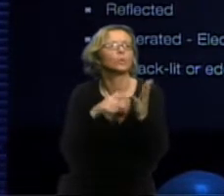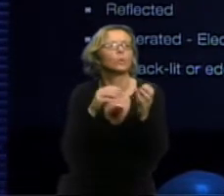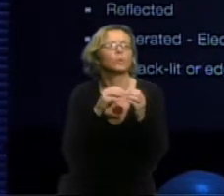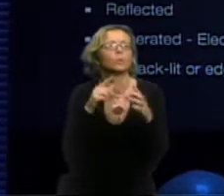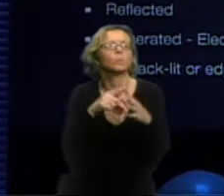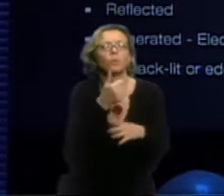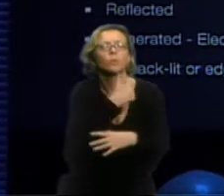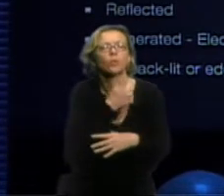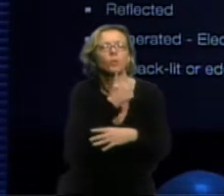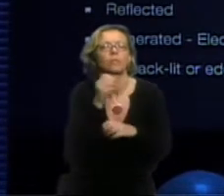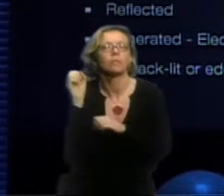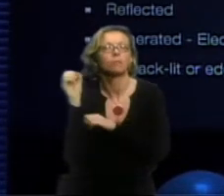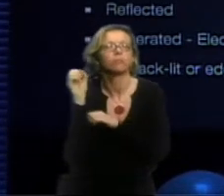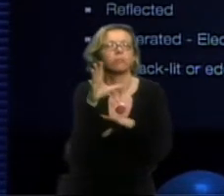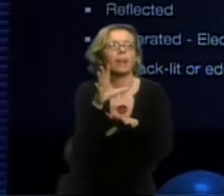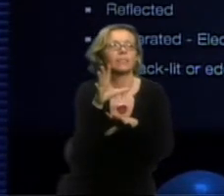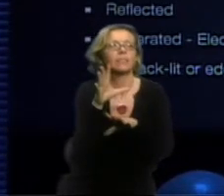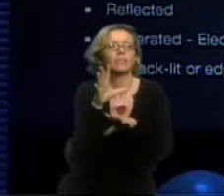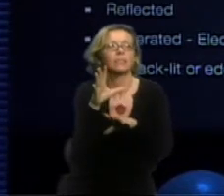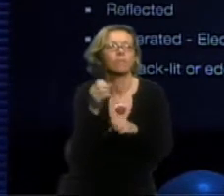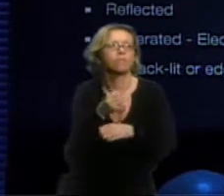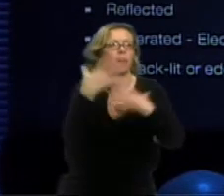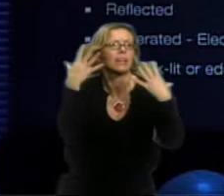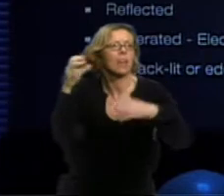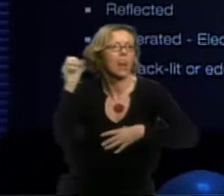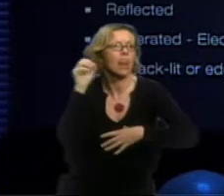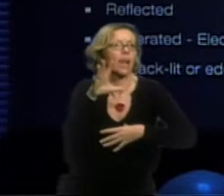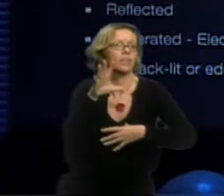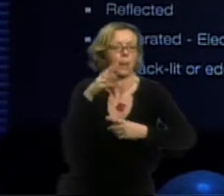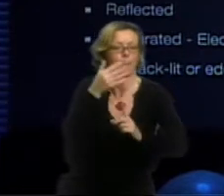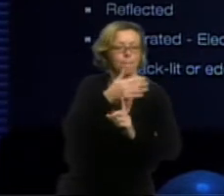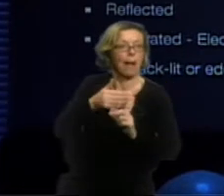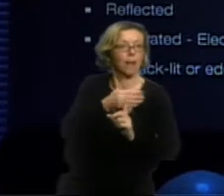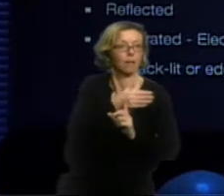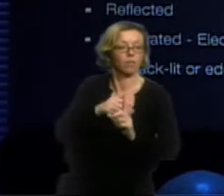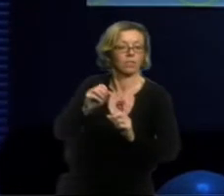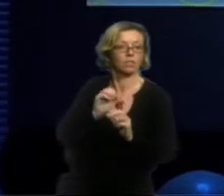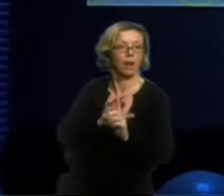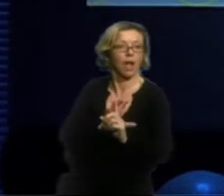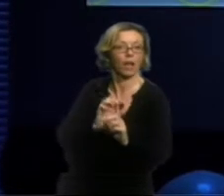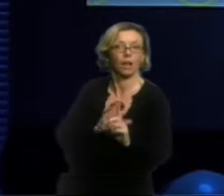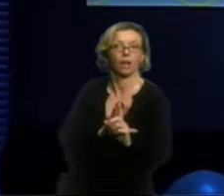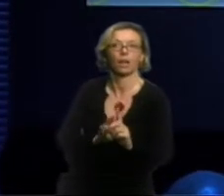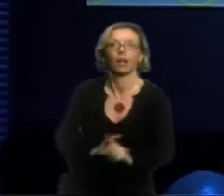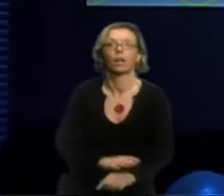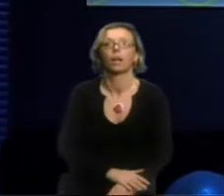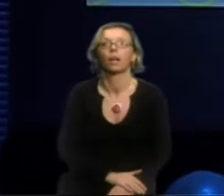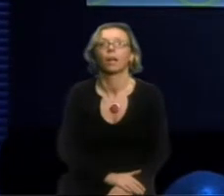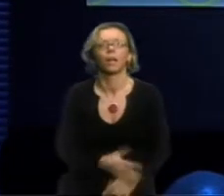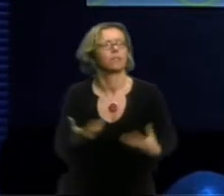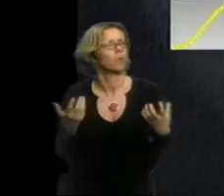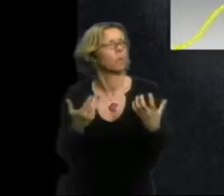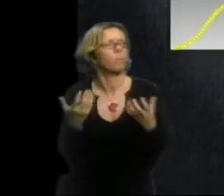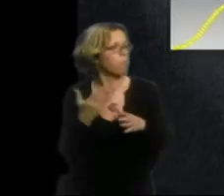bright, white, even light at the back of your display, and then you're selectively stopping it. So how does that